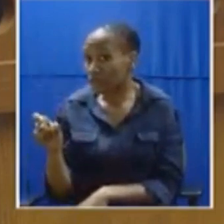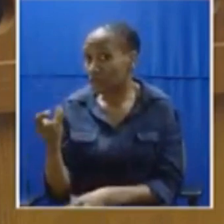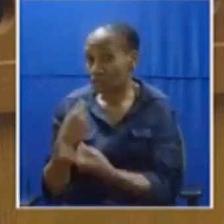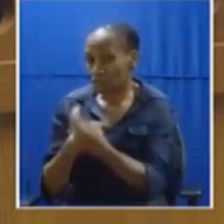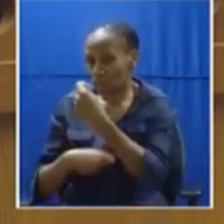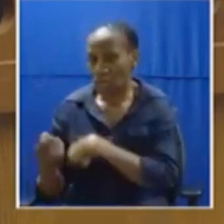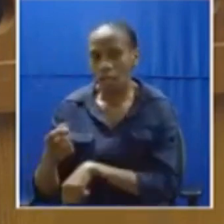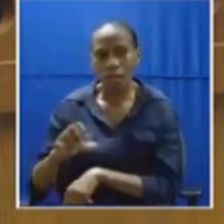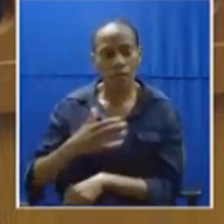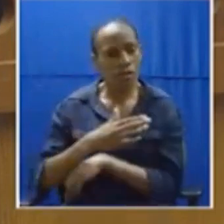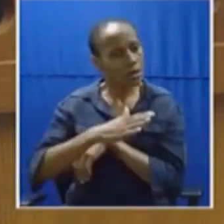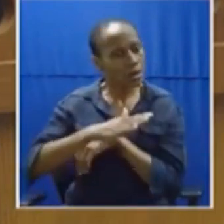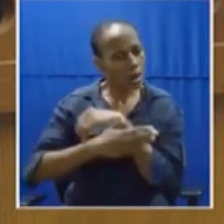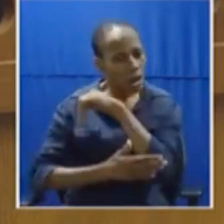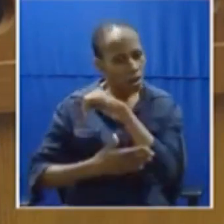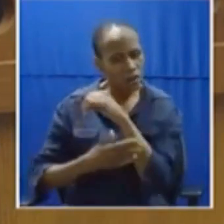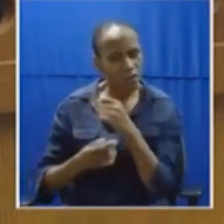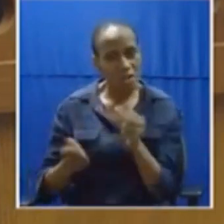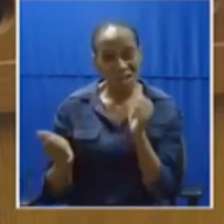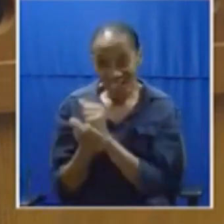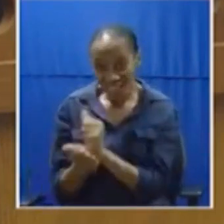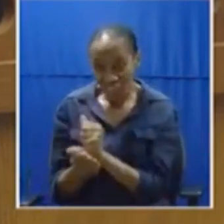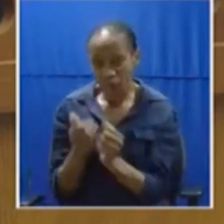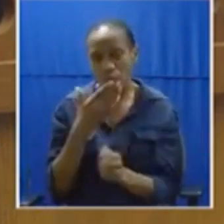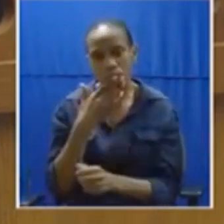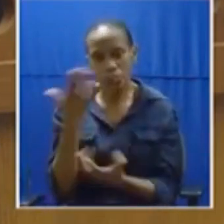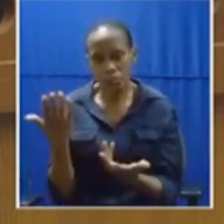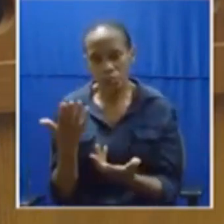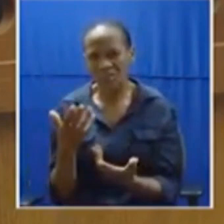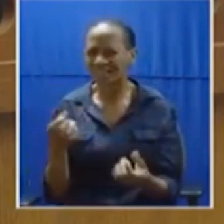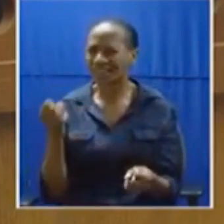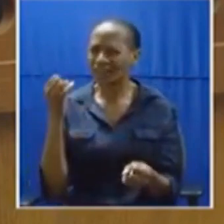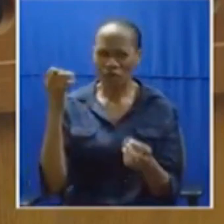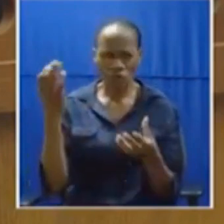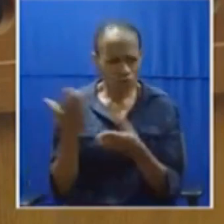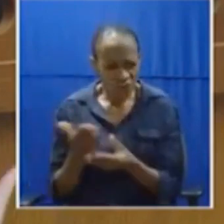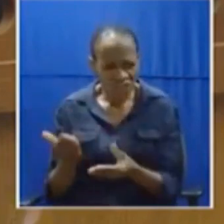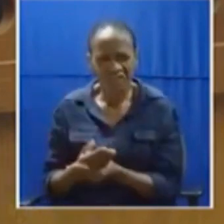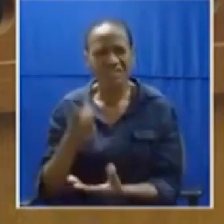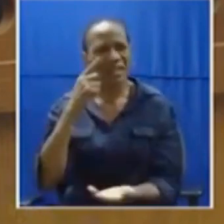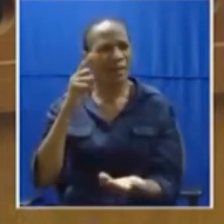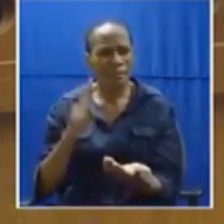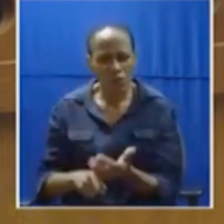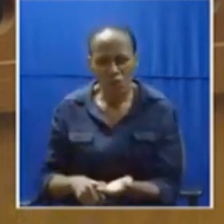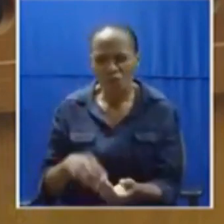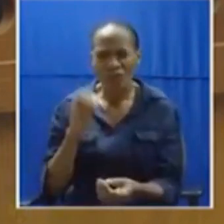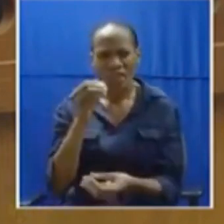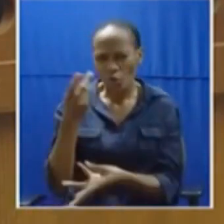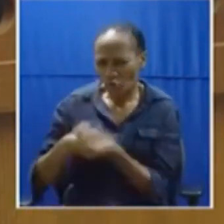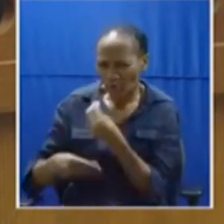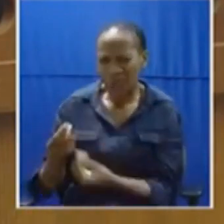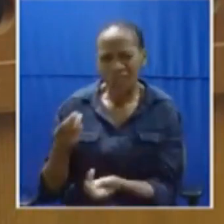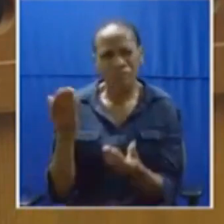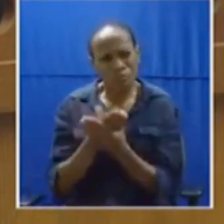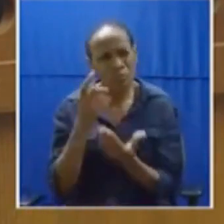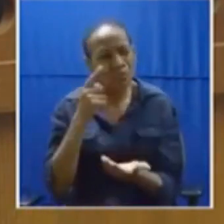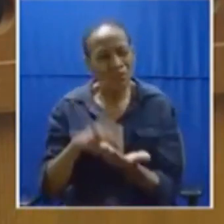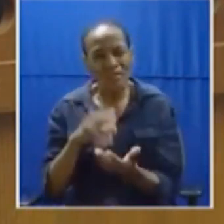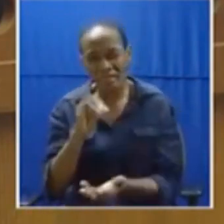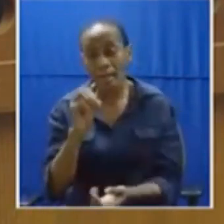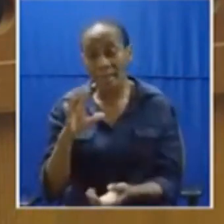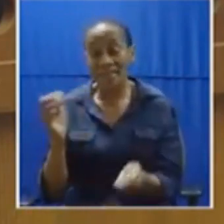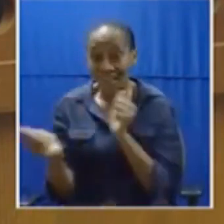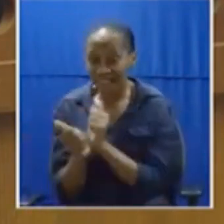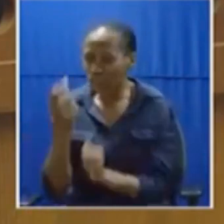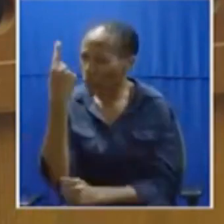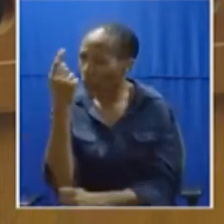piece by piece, despite all the charges, all the evidence, and all the commission of inquiries. The ANC's rejig of